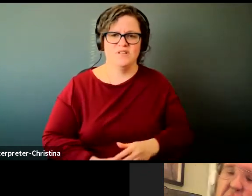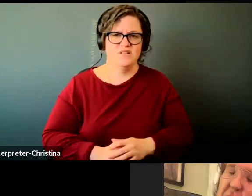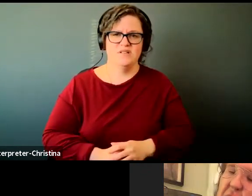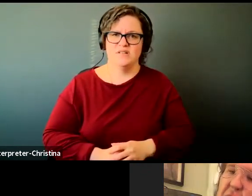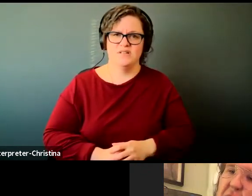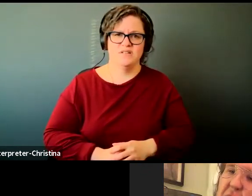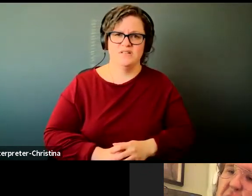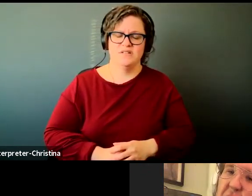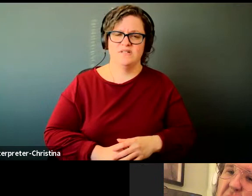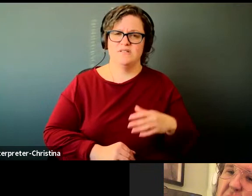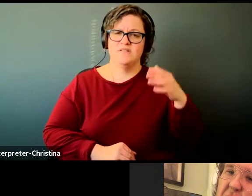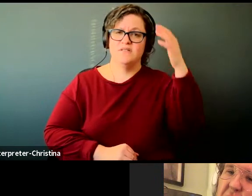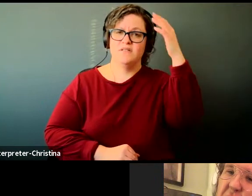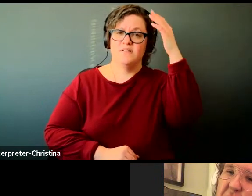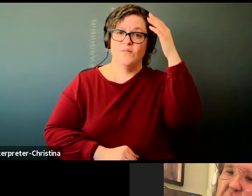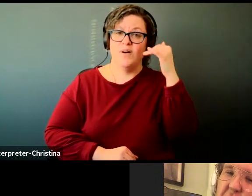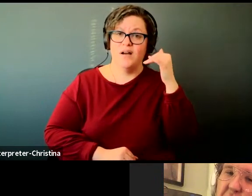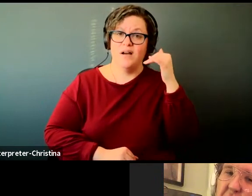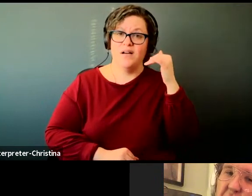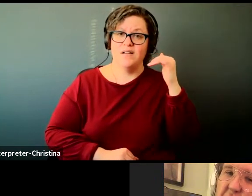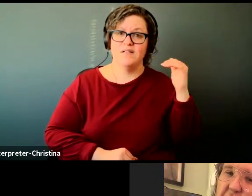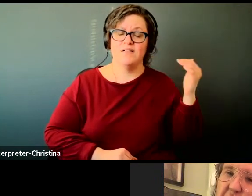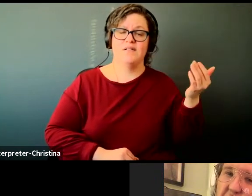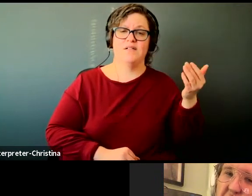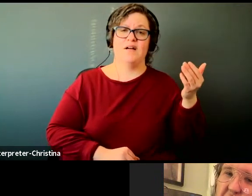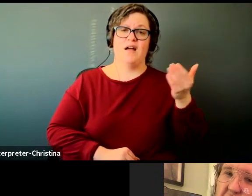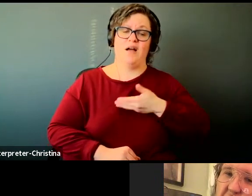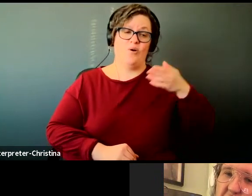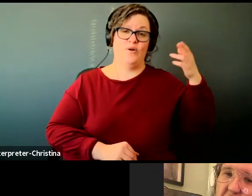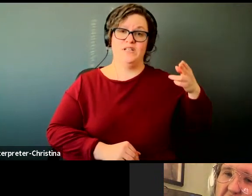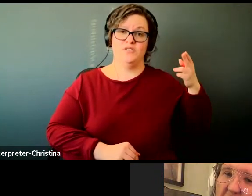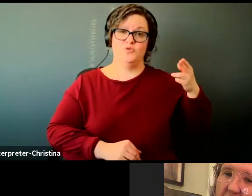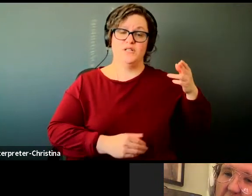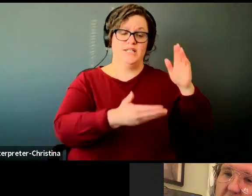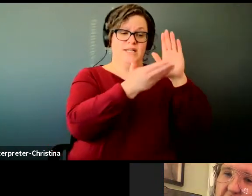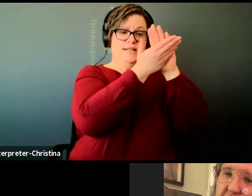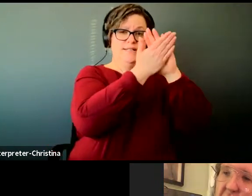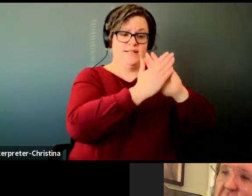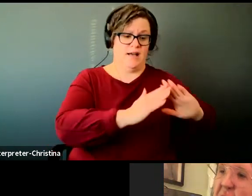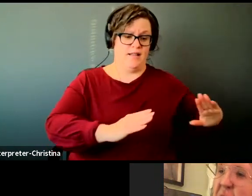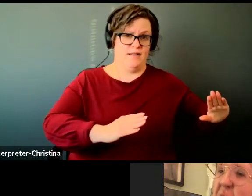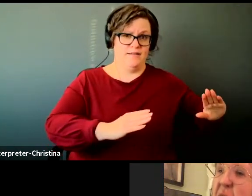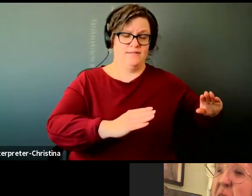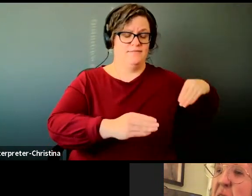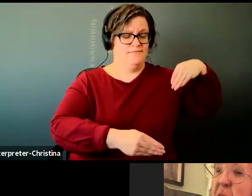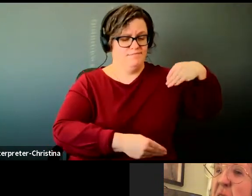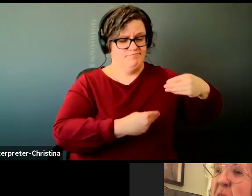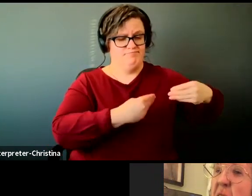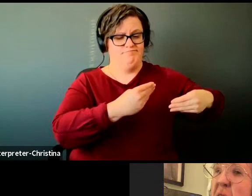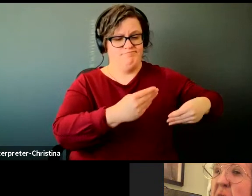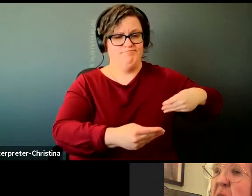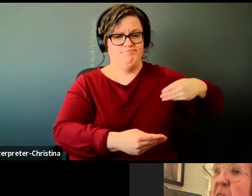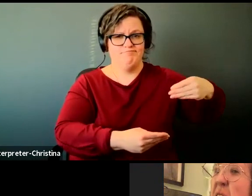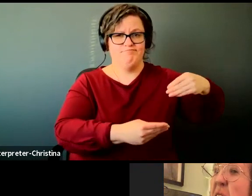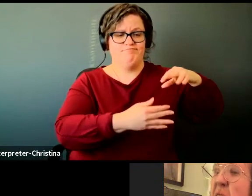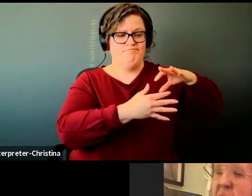one of silence that we weave in between our intimacies.